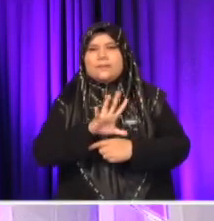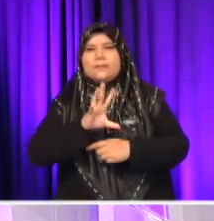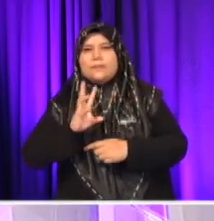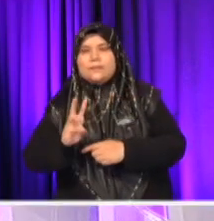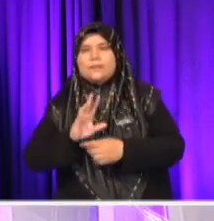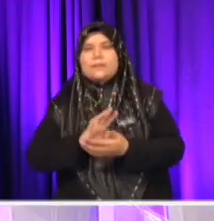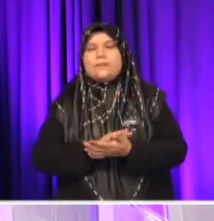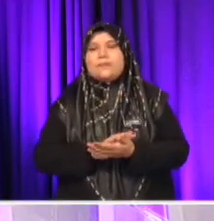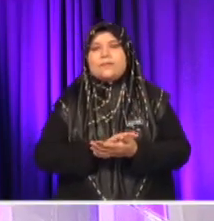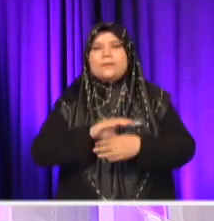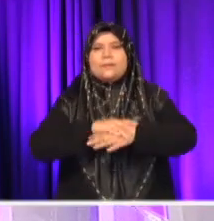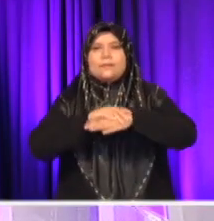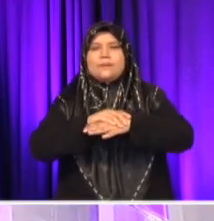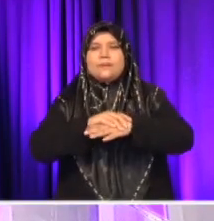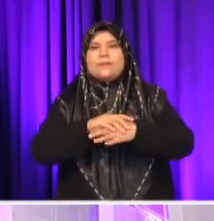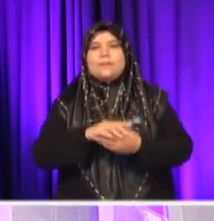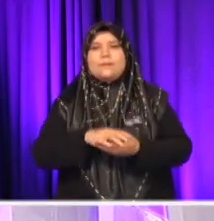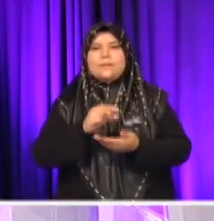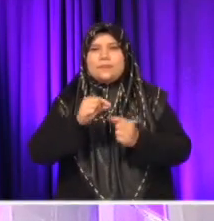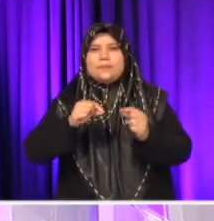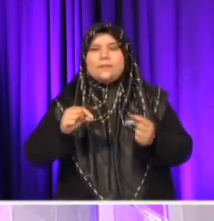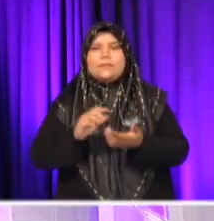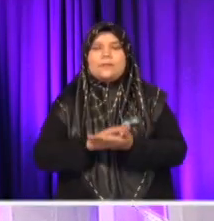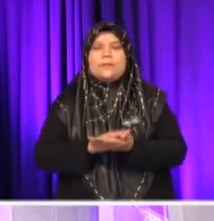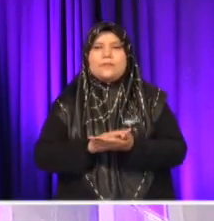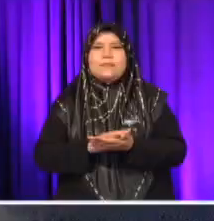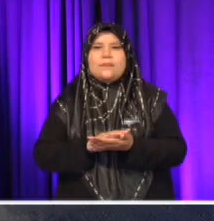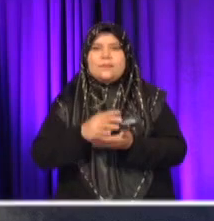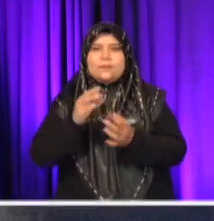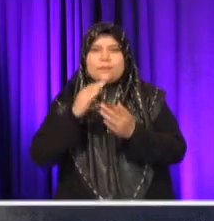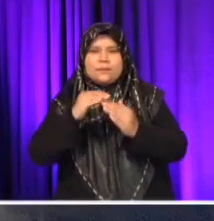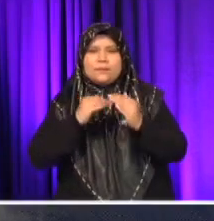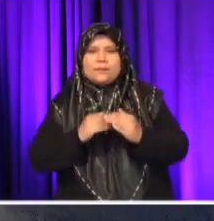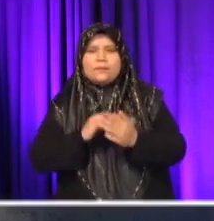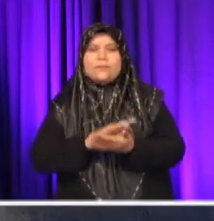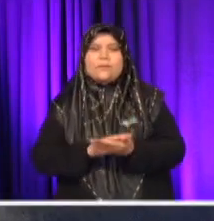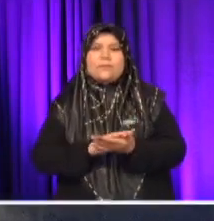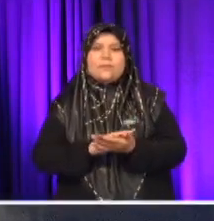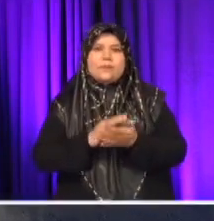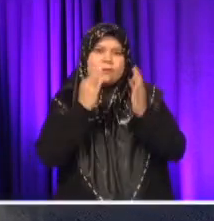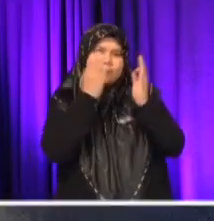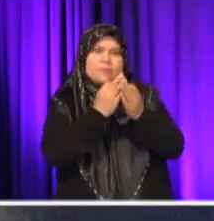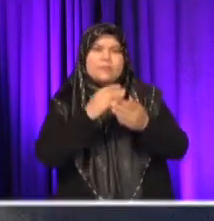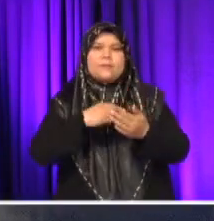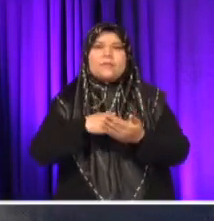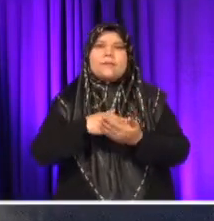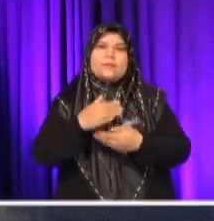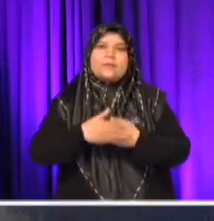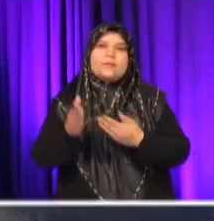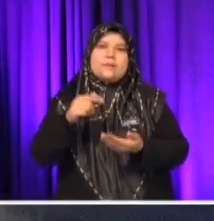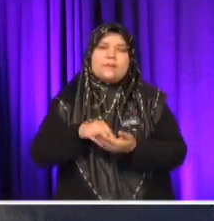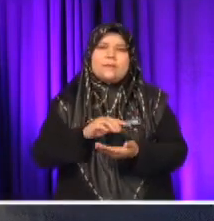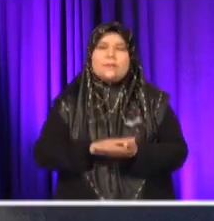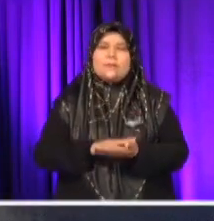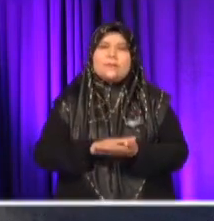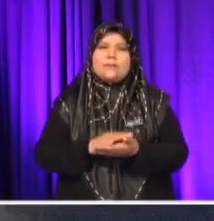we're looking at the English language format. Alright, Miss Farhana, what are we going to focus on or talk about in this next segment? Alright, now I'm